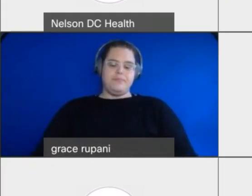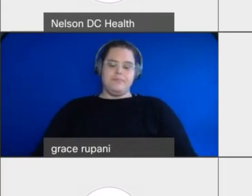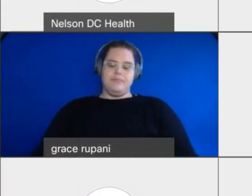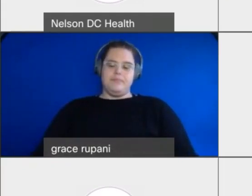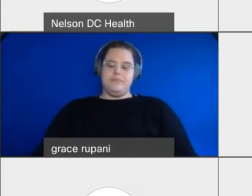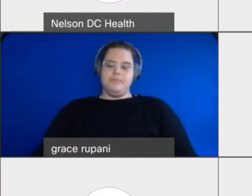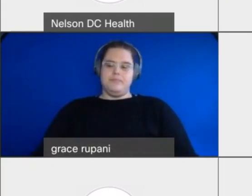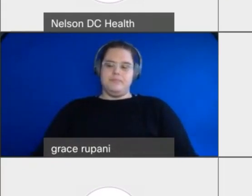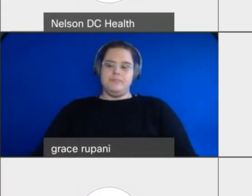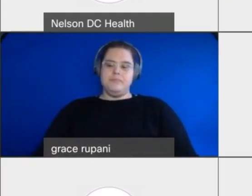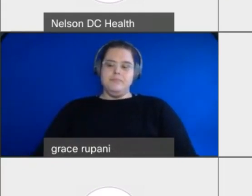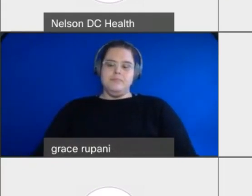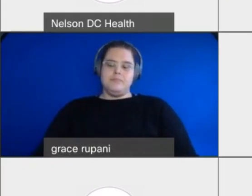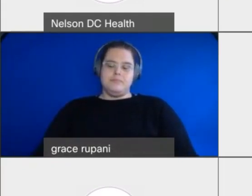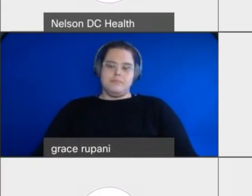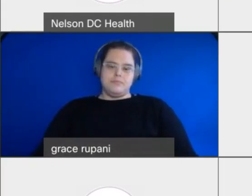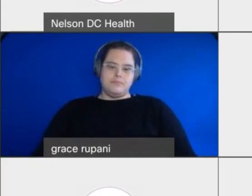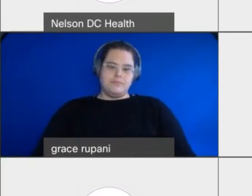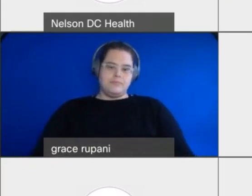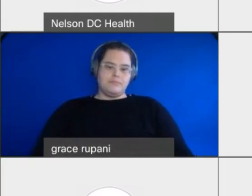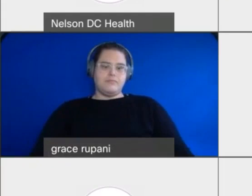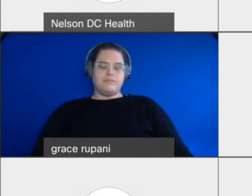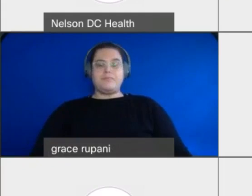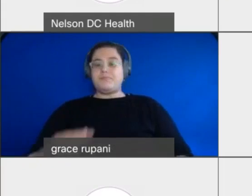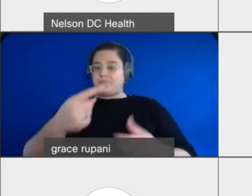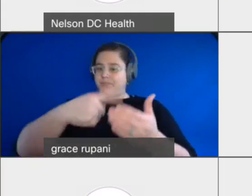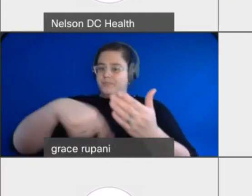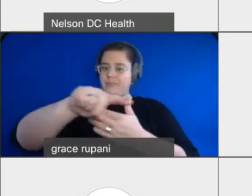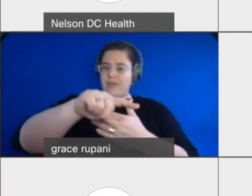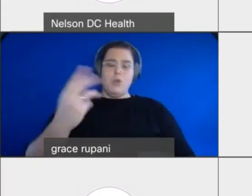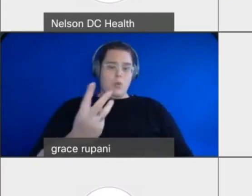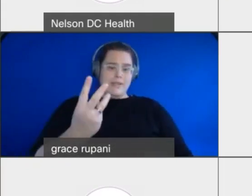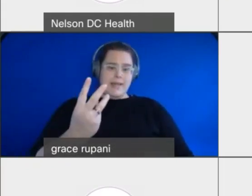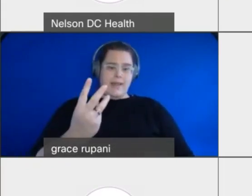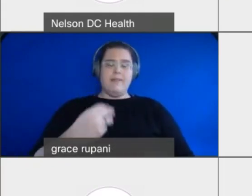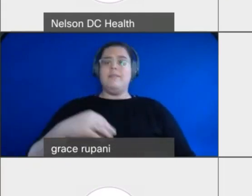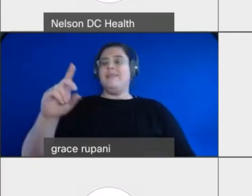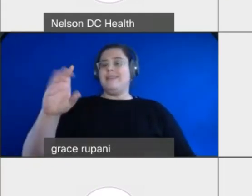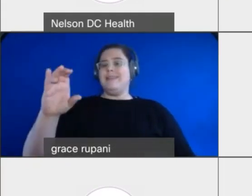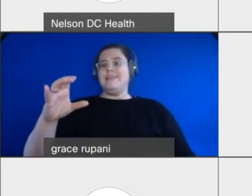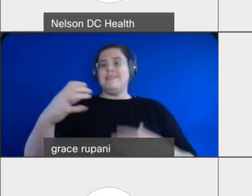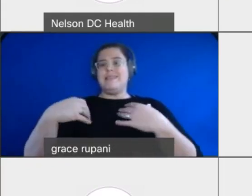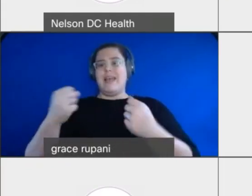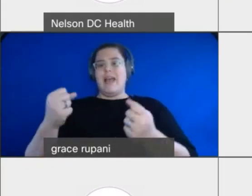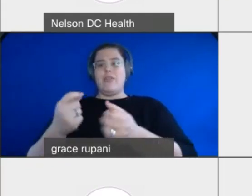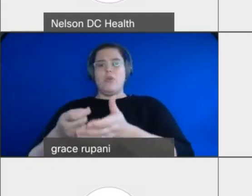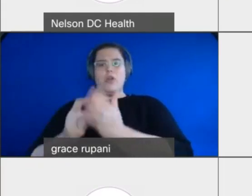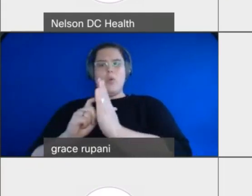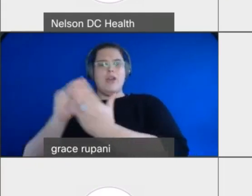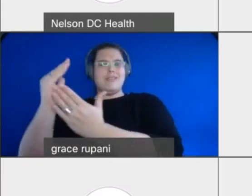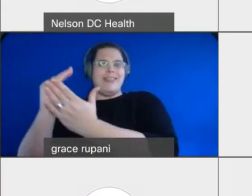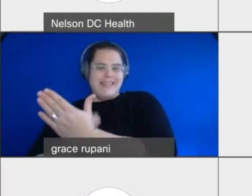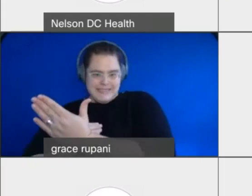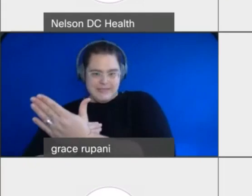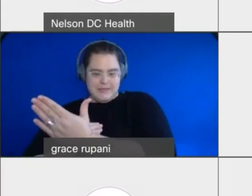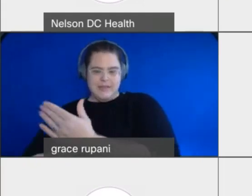next Wednesday, we need to provide a list to DC Health of the locations of all of these people and the number